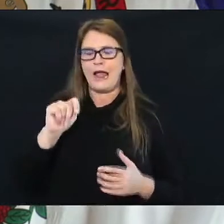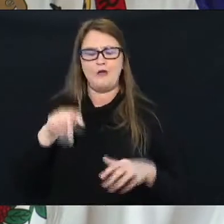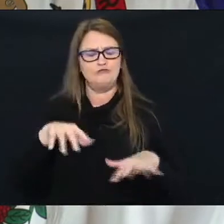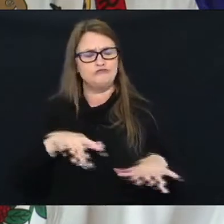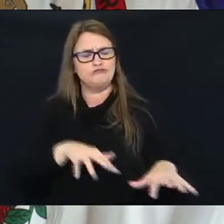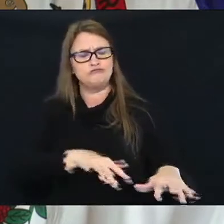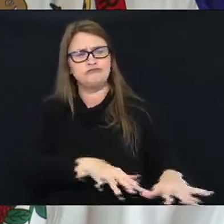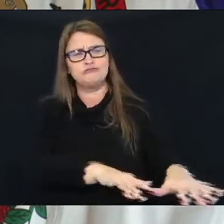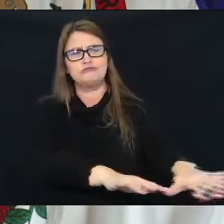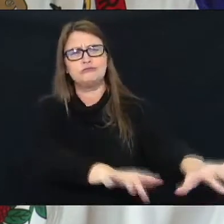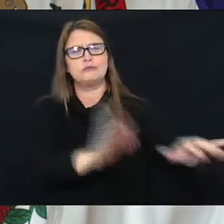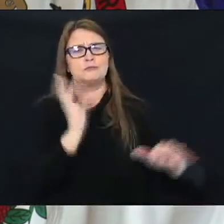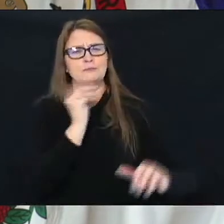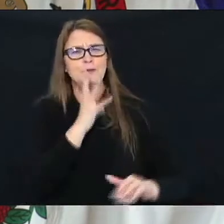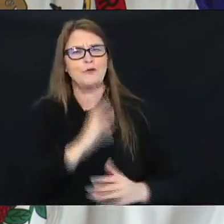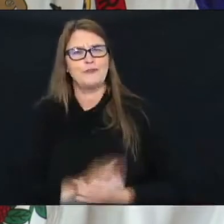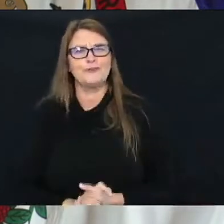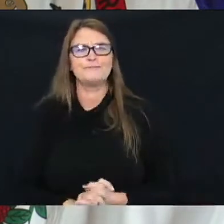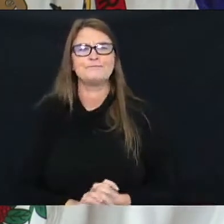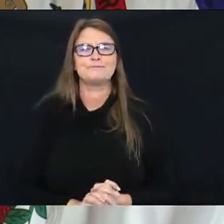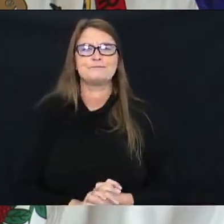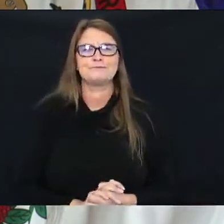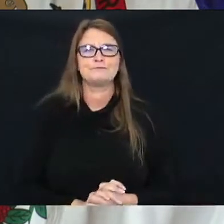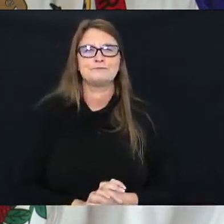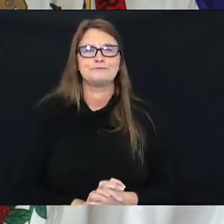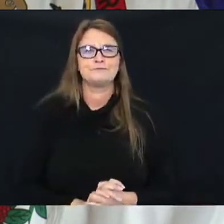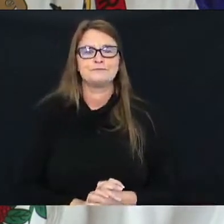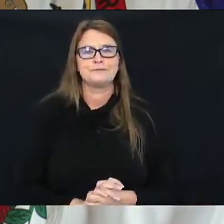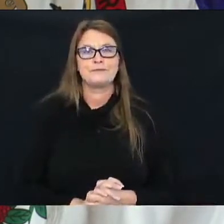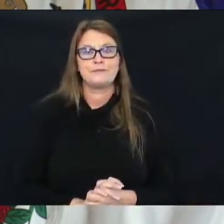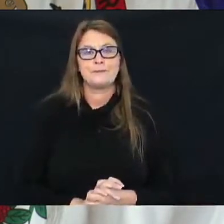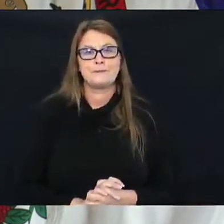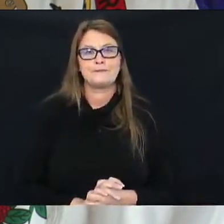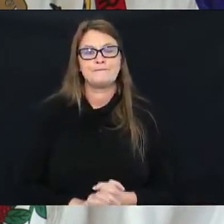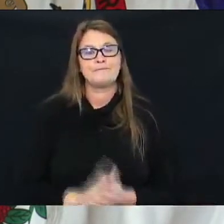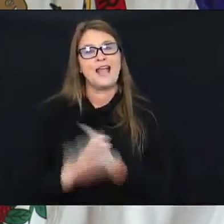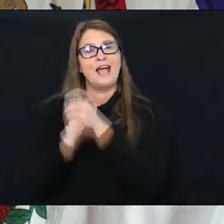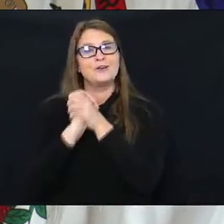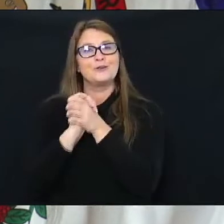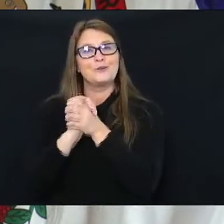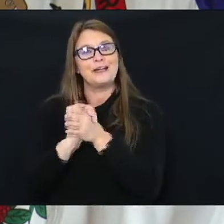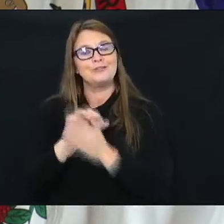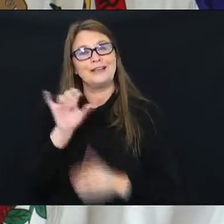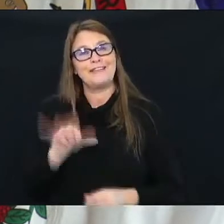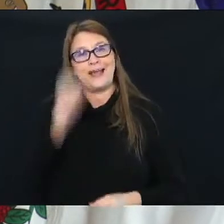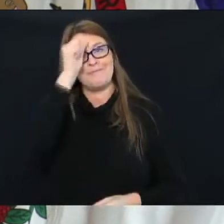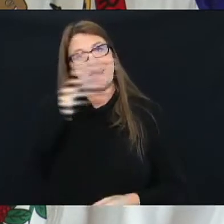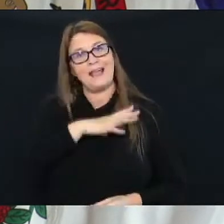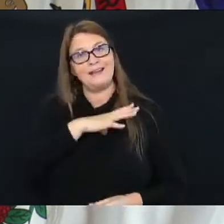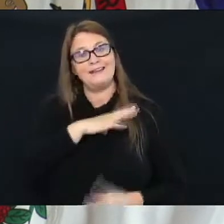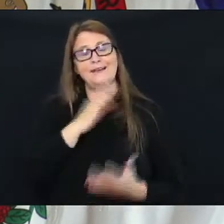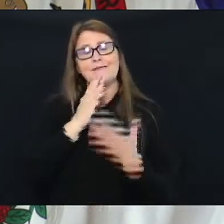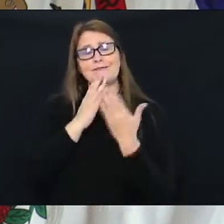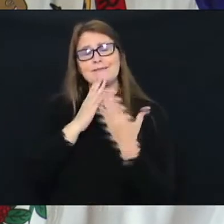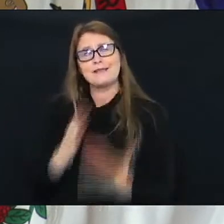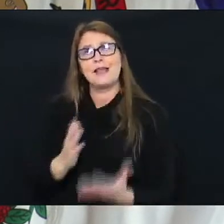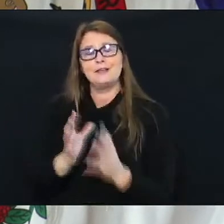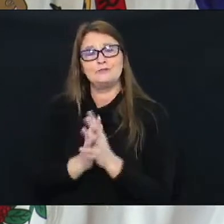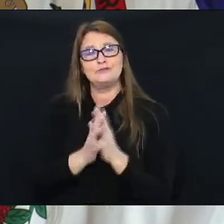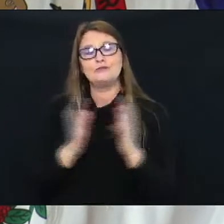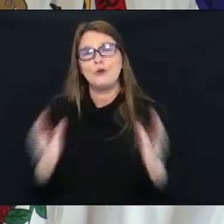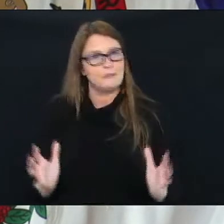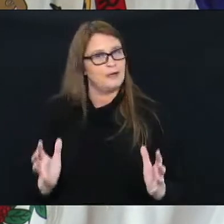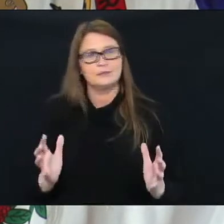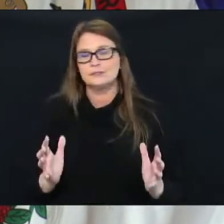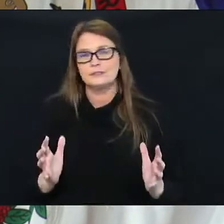crazy right now. So with all that, I congratulate this man. I thank him from the bottom of my heart.